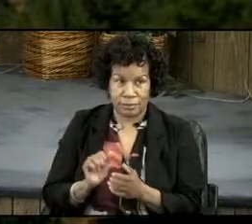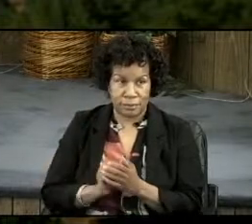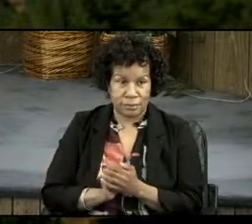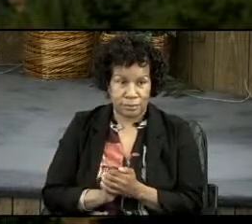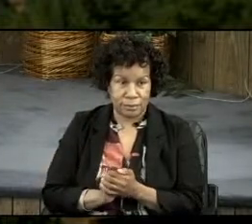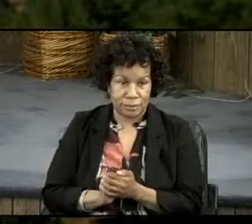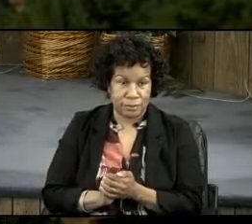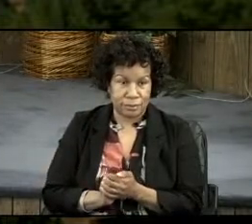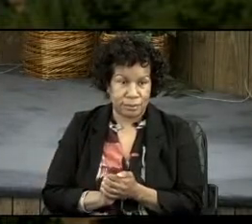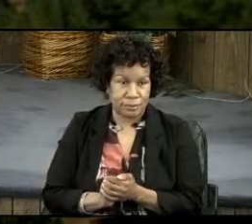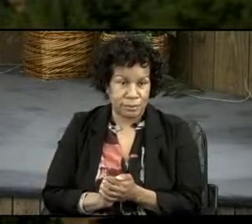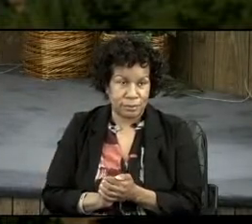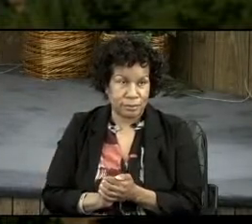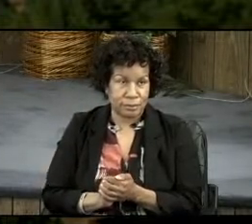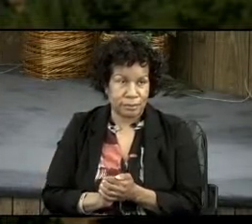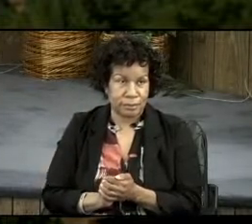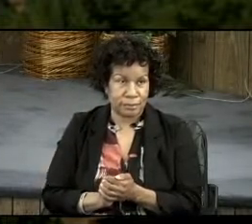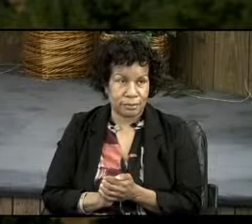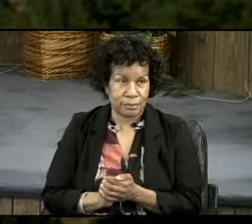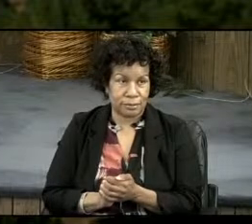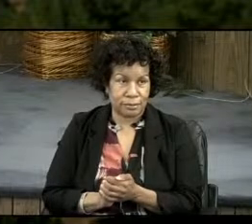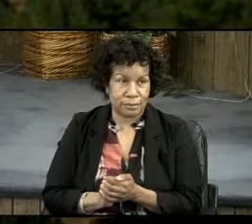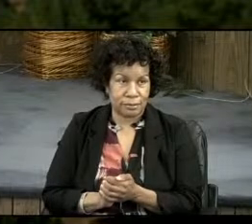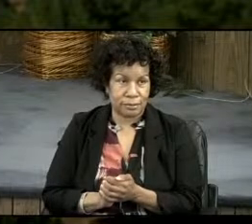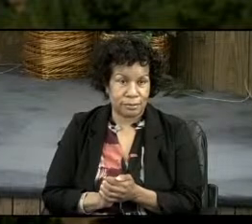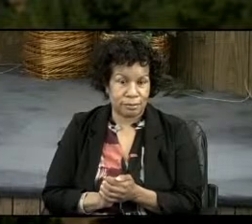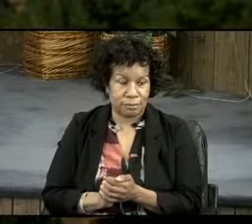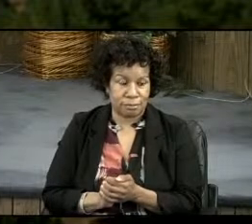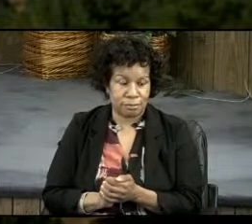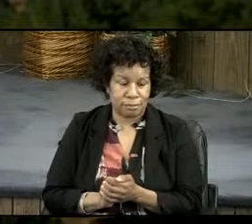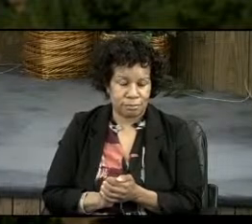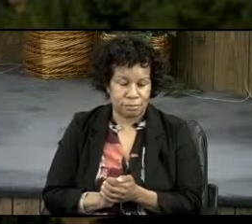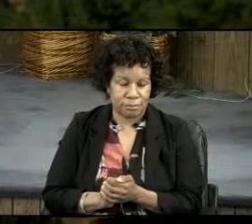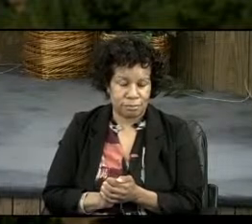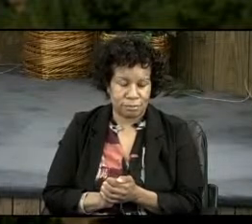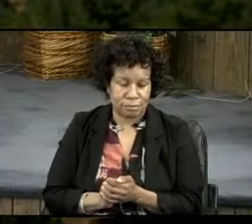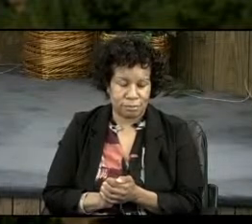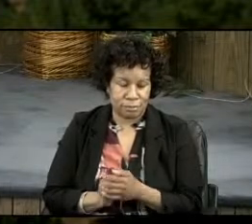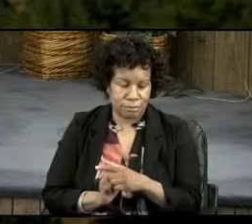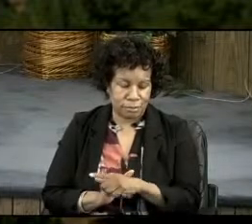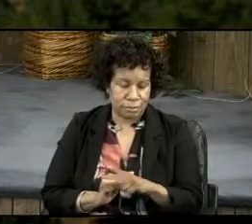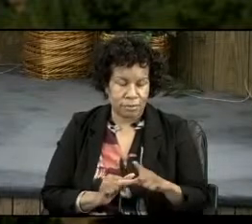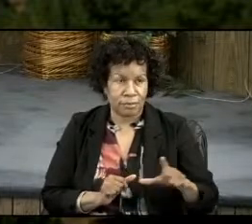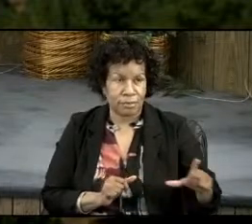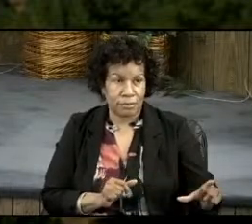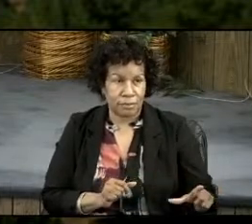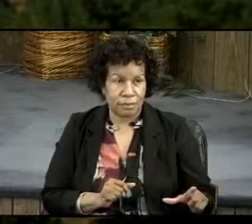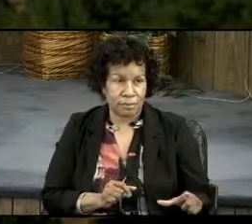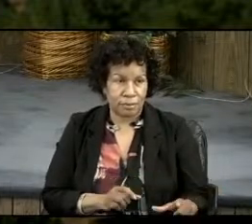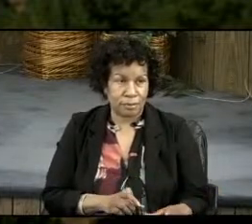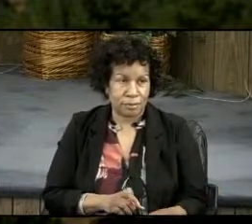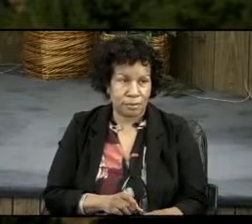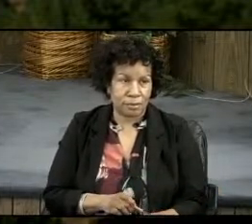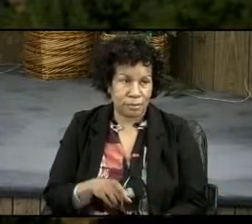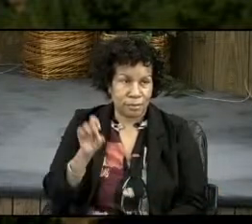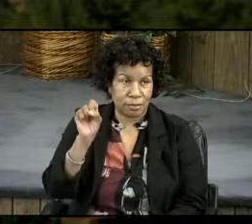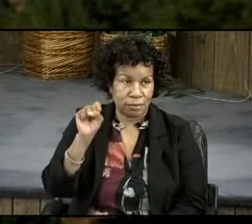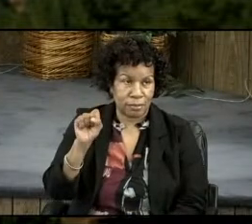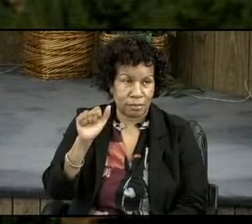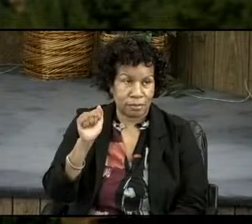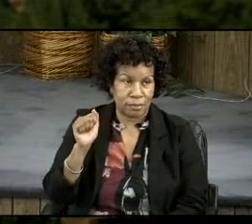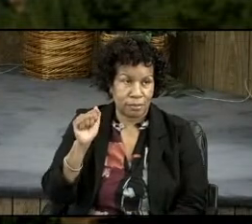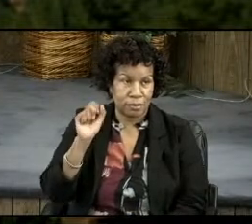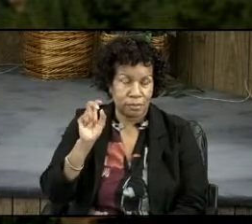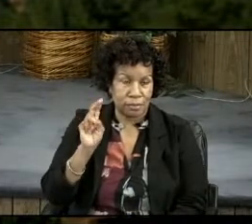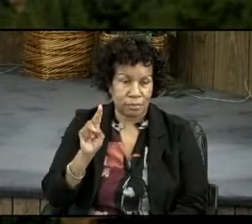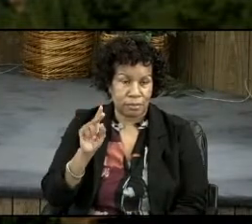the picture. Y'all got the picture? On your left side is Saul's camp, the Israel camp. There's a hill there. You see the